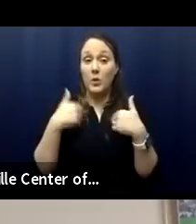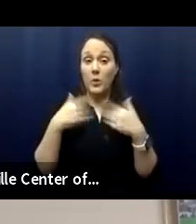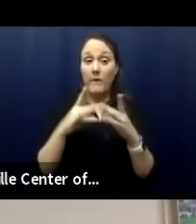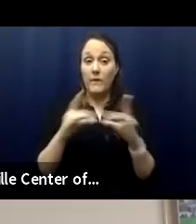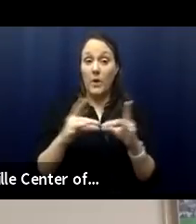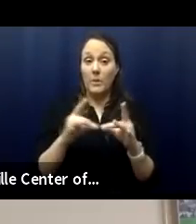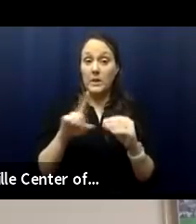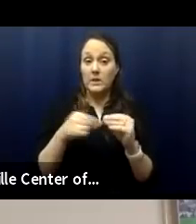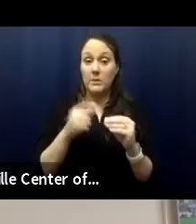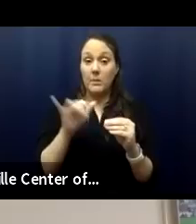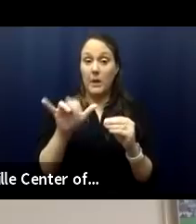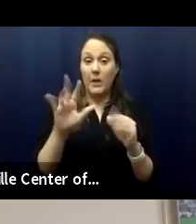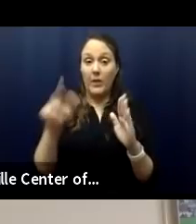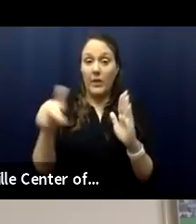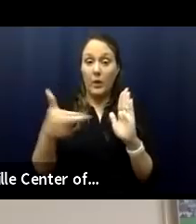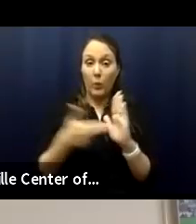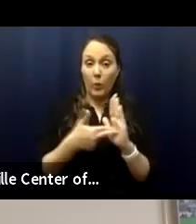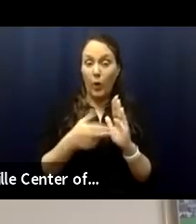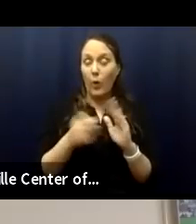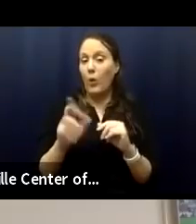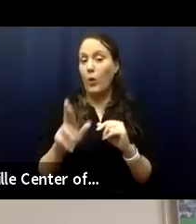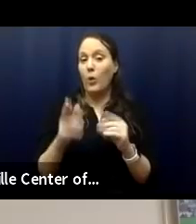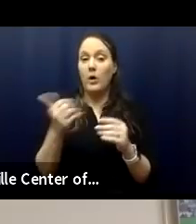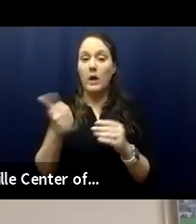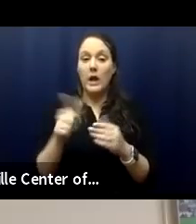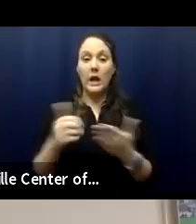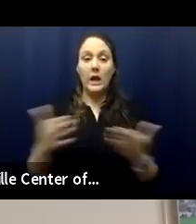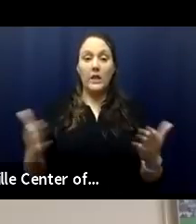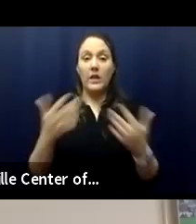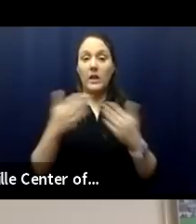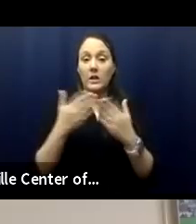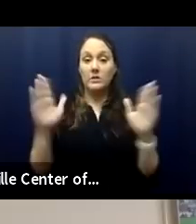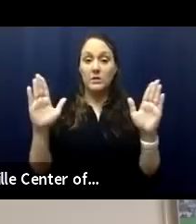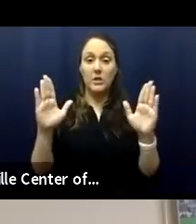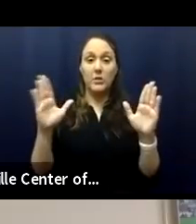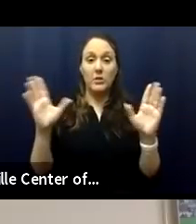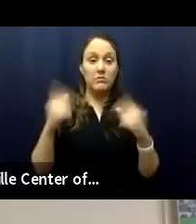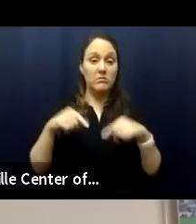role or anything in general at the conclusion of this meeting?